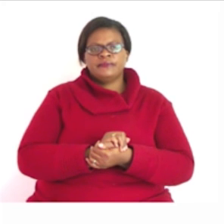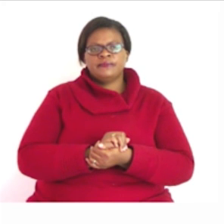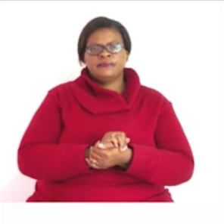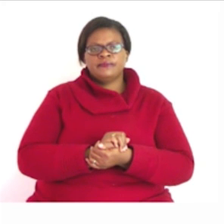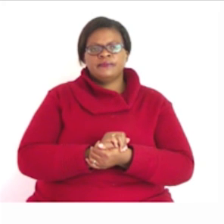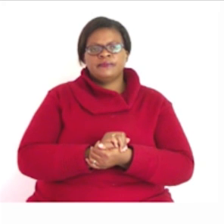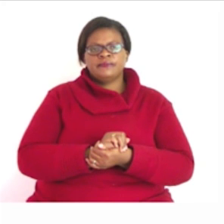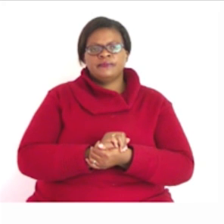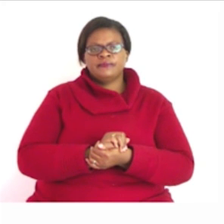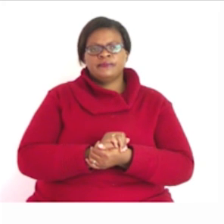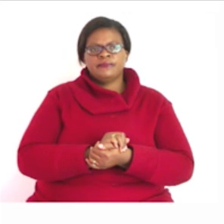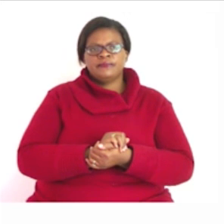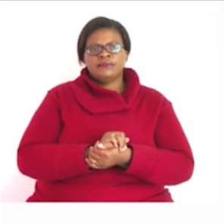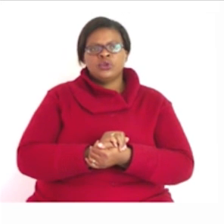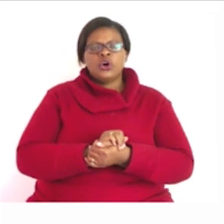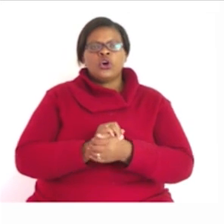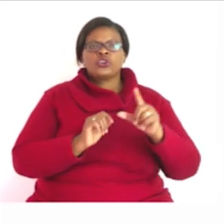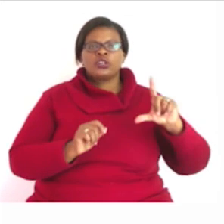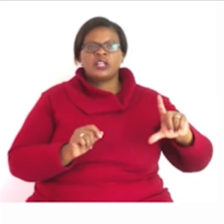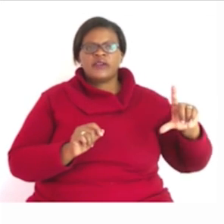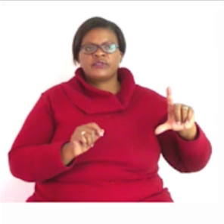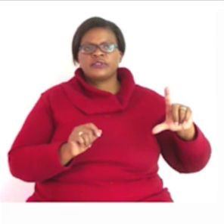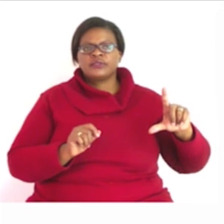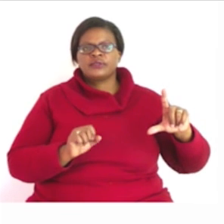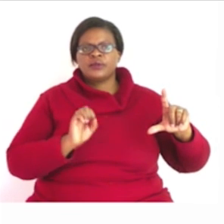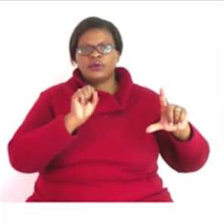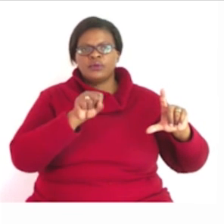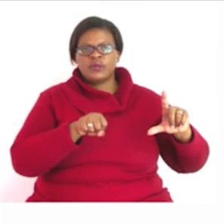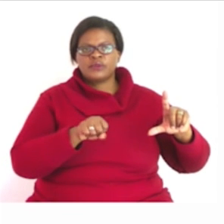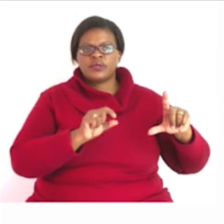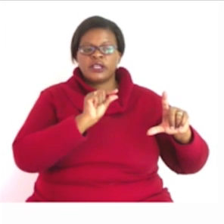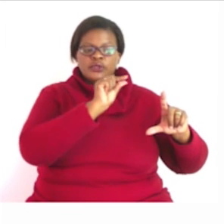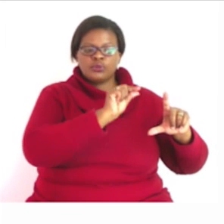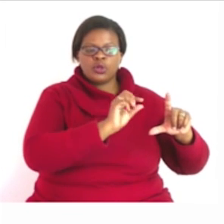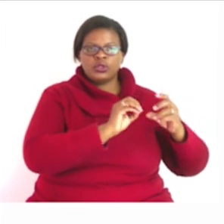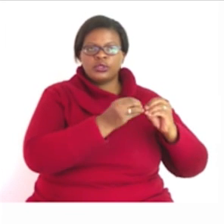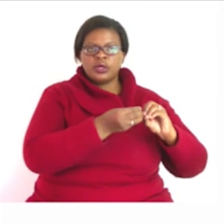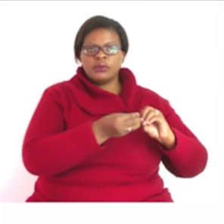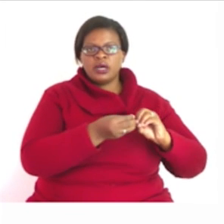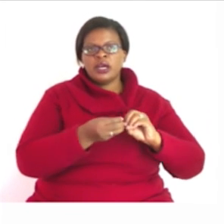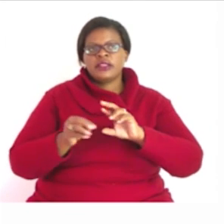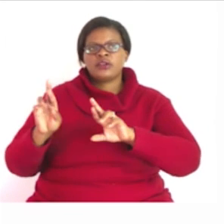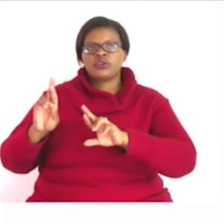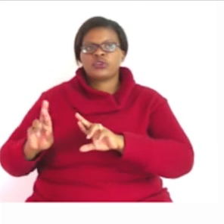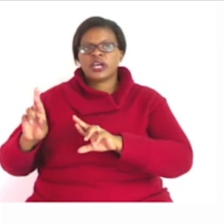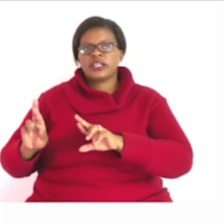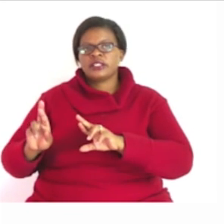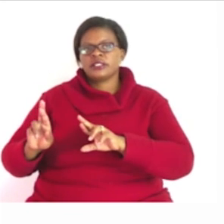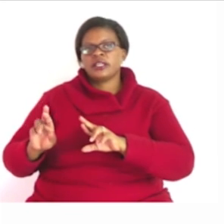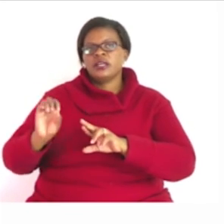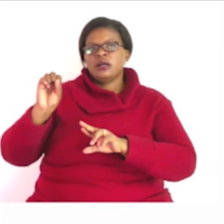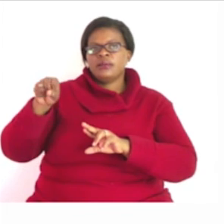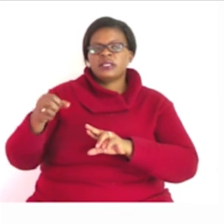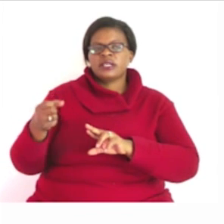on your left-hand side should be the smaller number, and on your right-hand side should be the